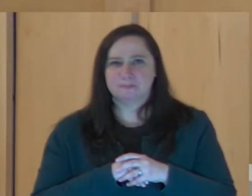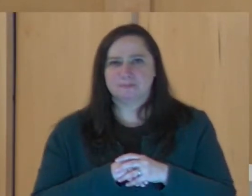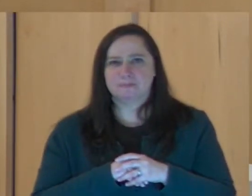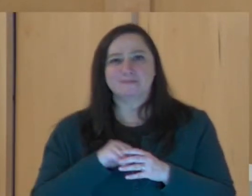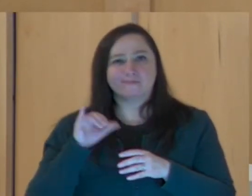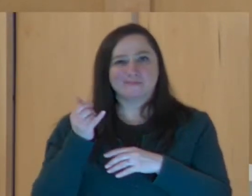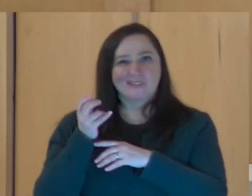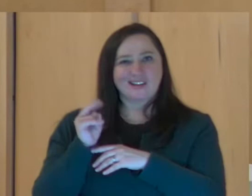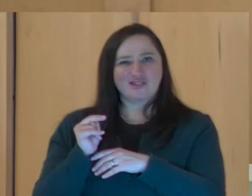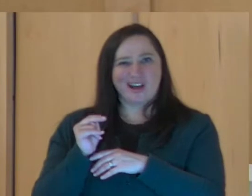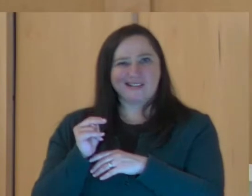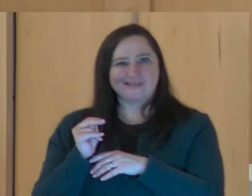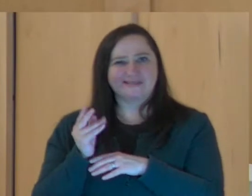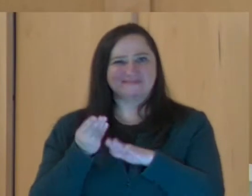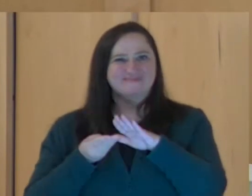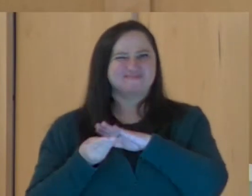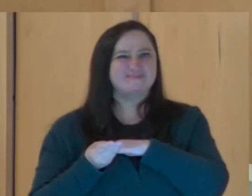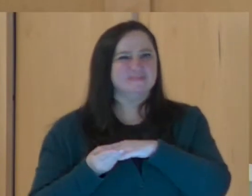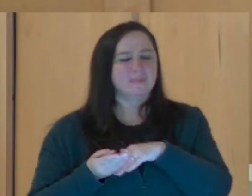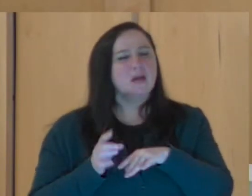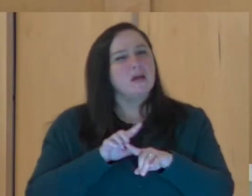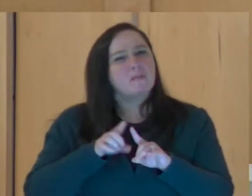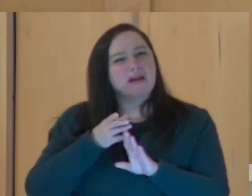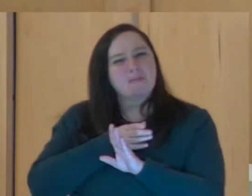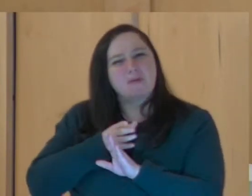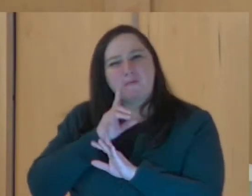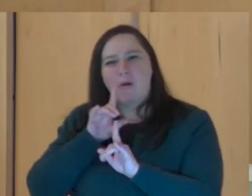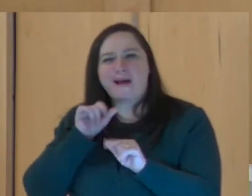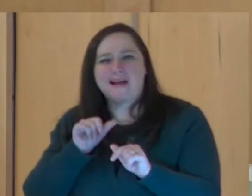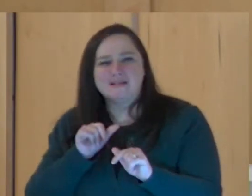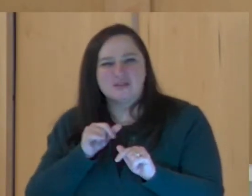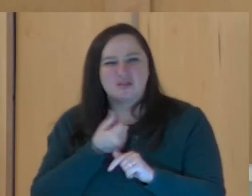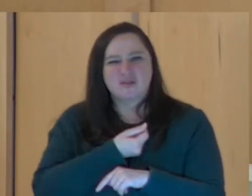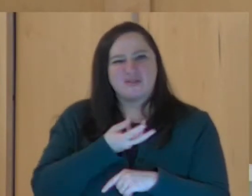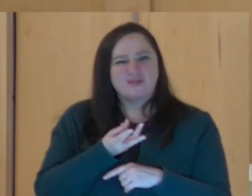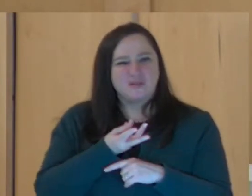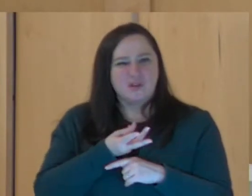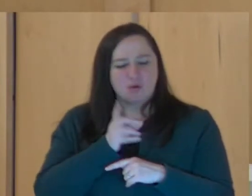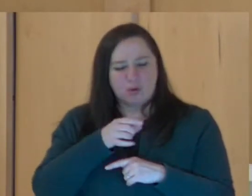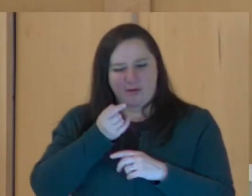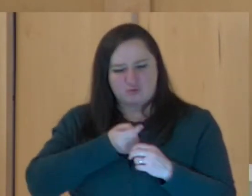John gives it there, but before we go to the real answer, there are a couple you got to throw out, right?